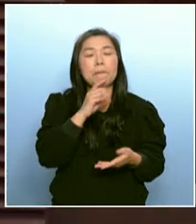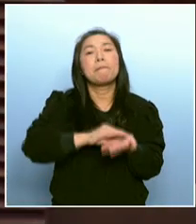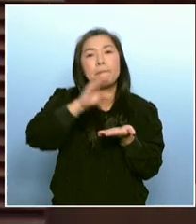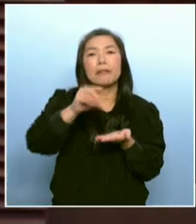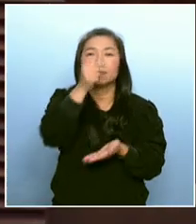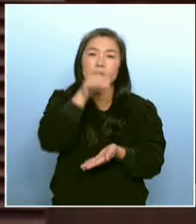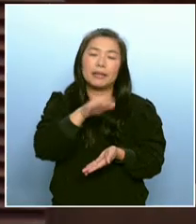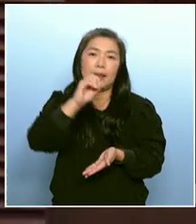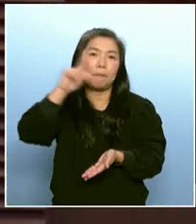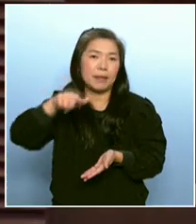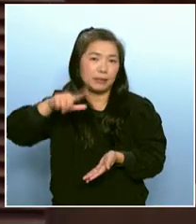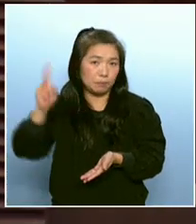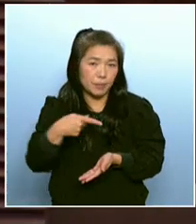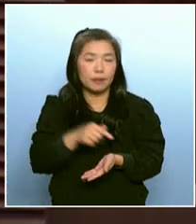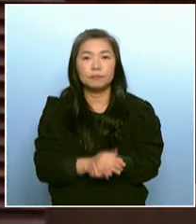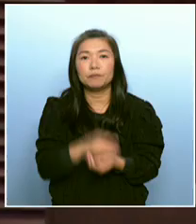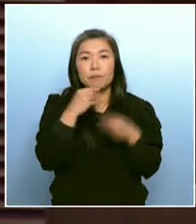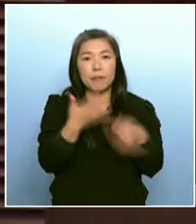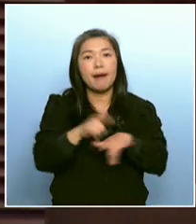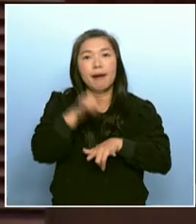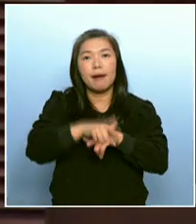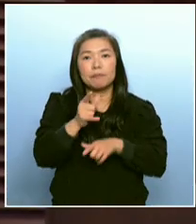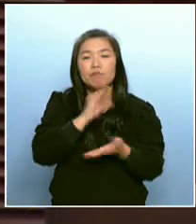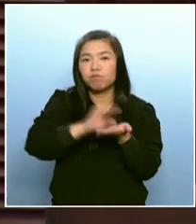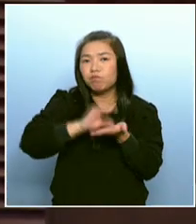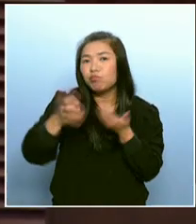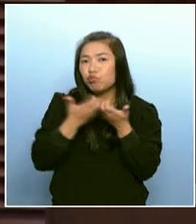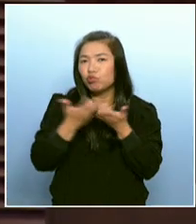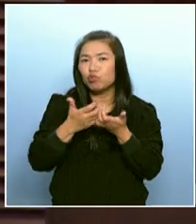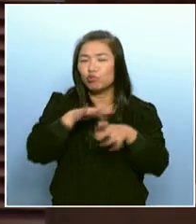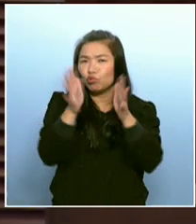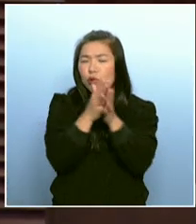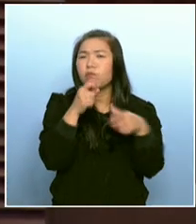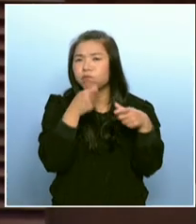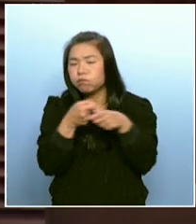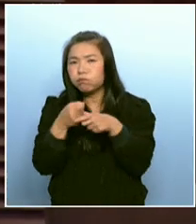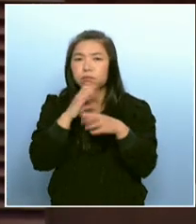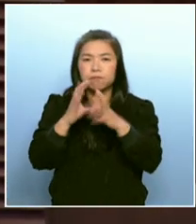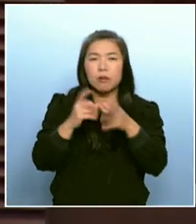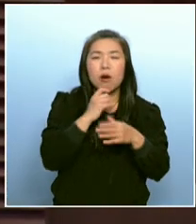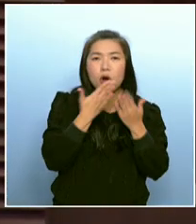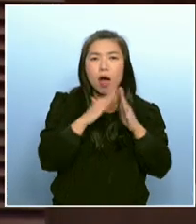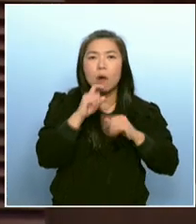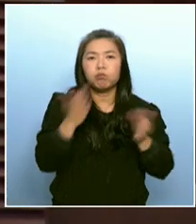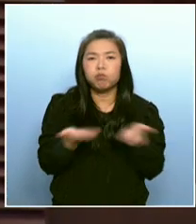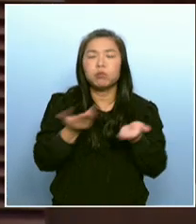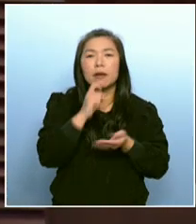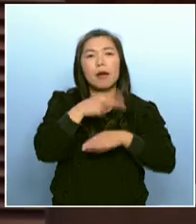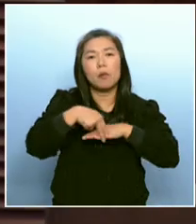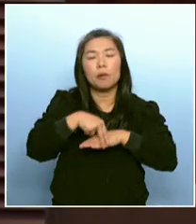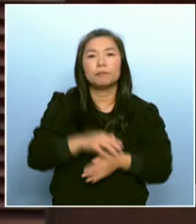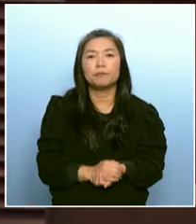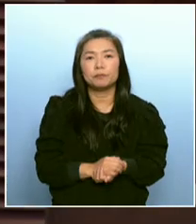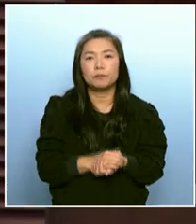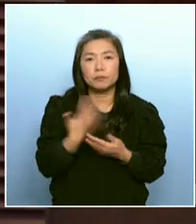supportive environment for their personal development. Since the establishment of this fund, the government has injected $1.08 billion for the